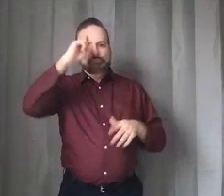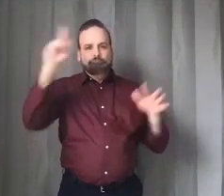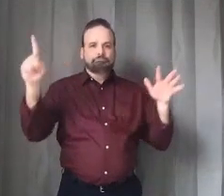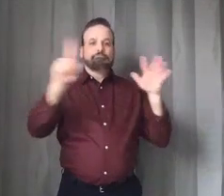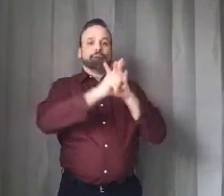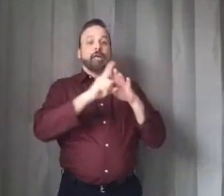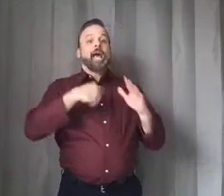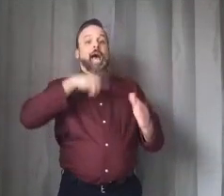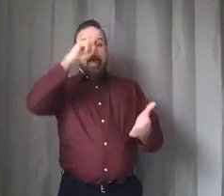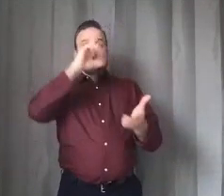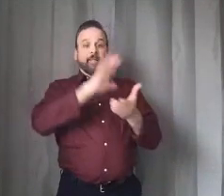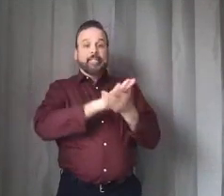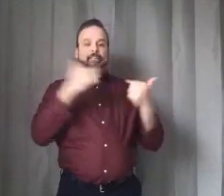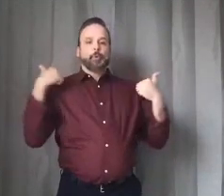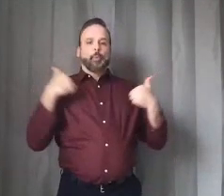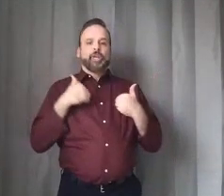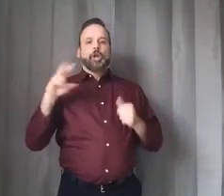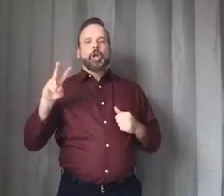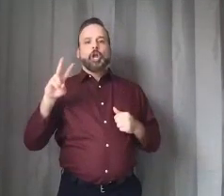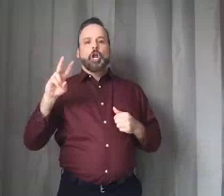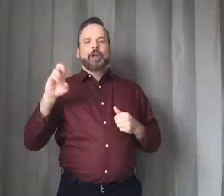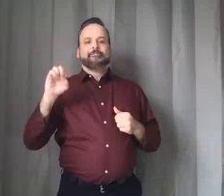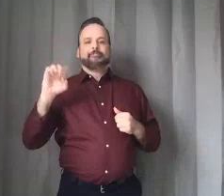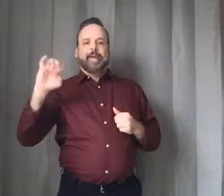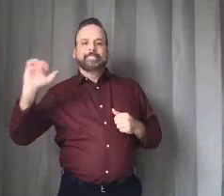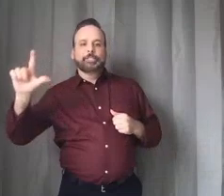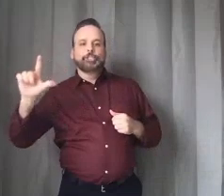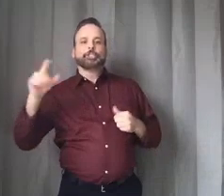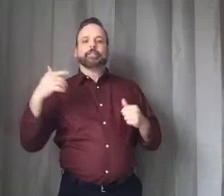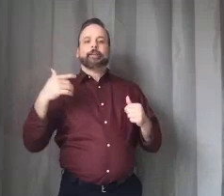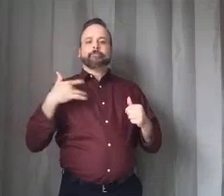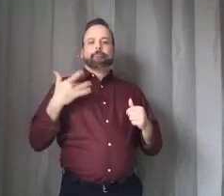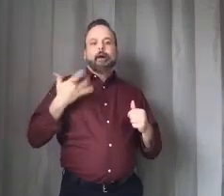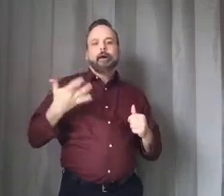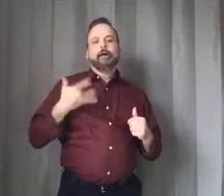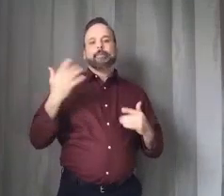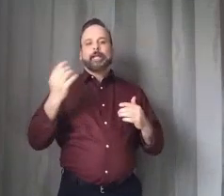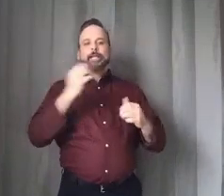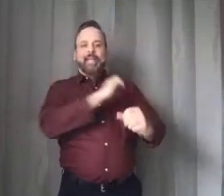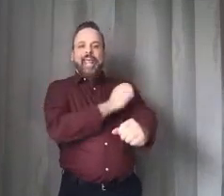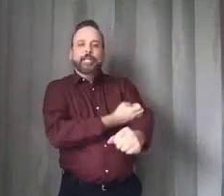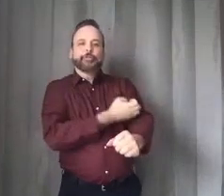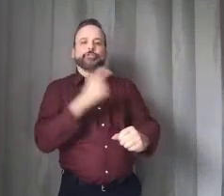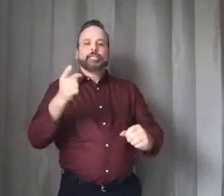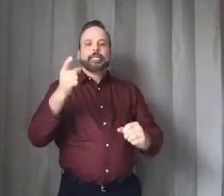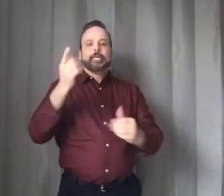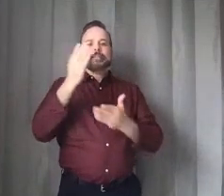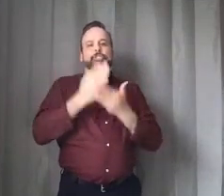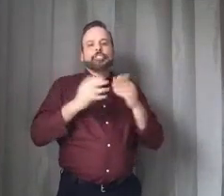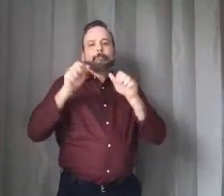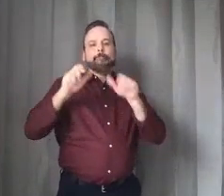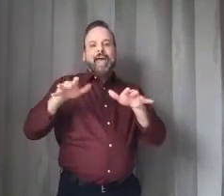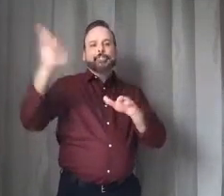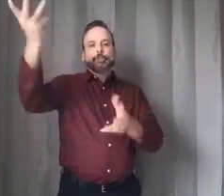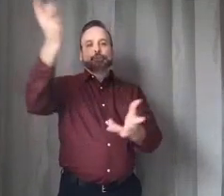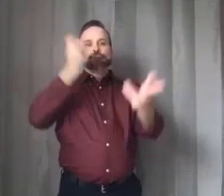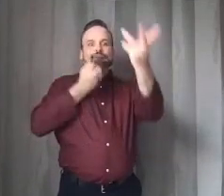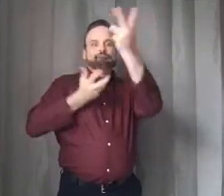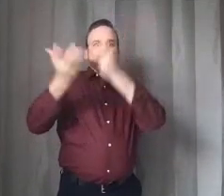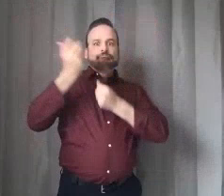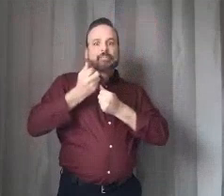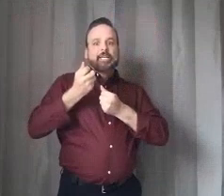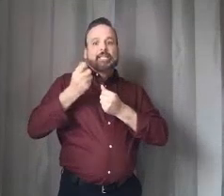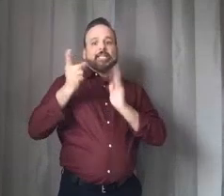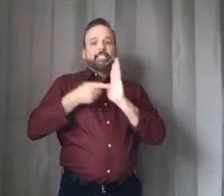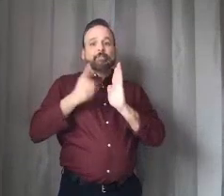I do believe that we're vessels, and that there's like a vibe and an energy, and you do capture some magic, and sometimes you have it, sometimes you